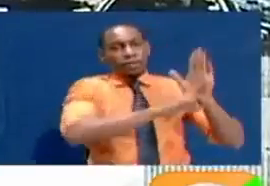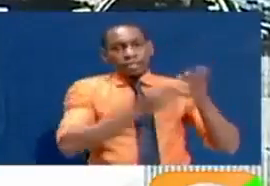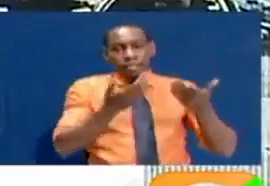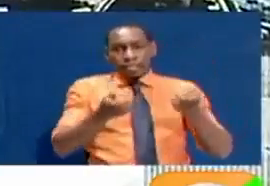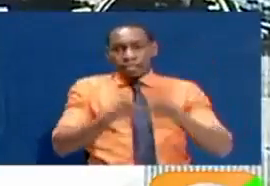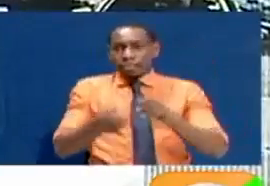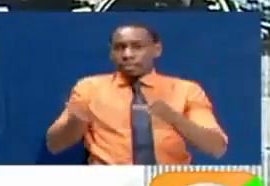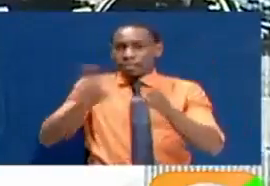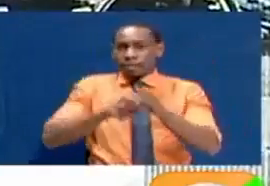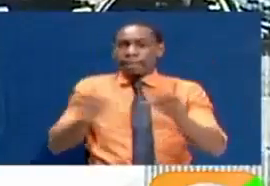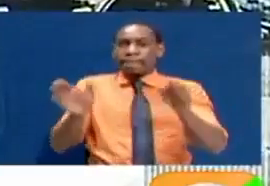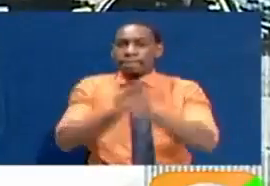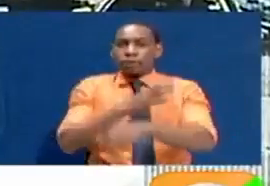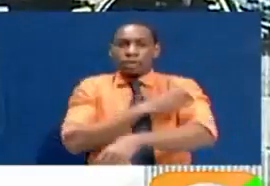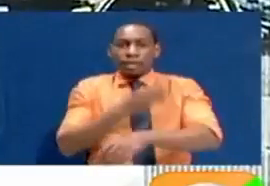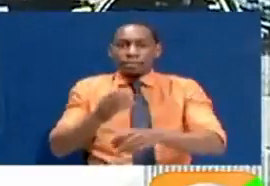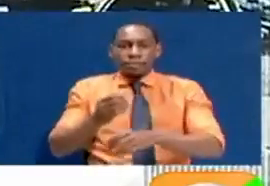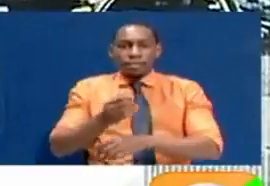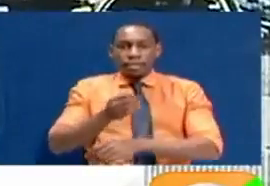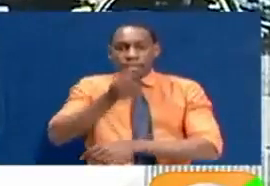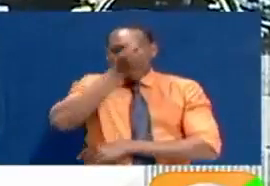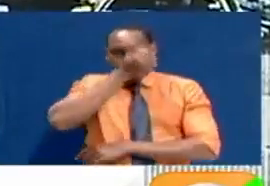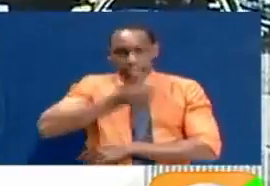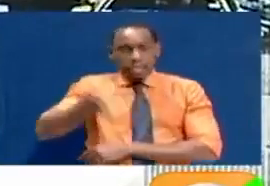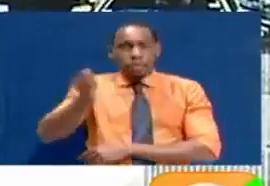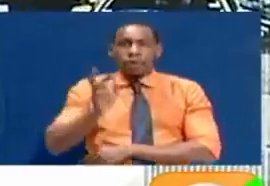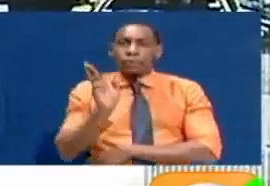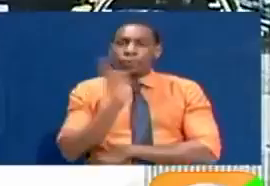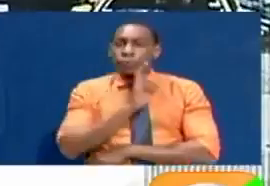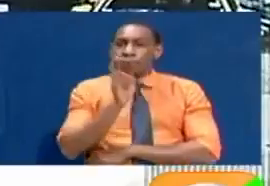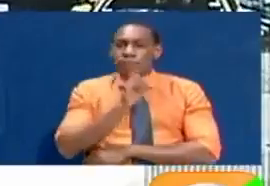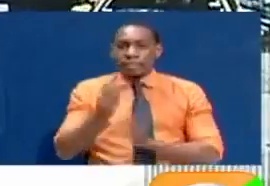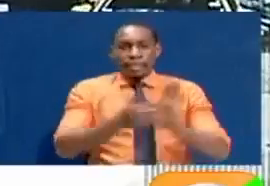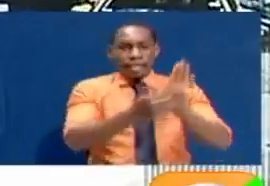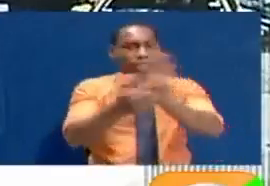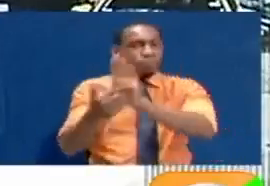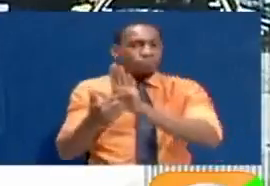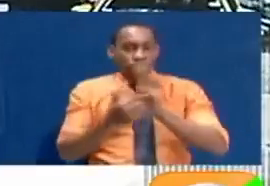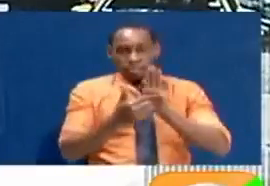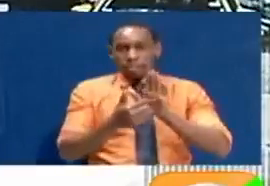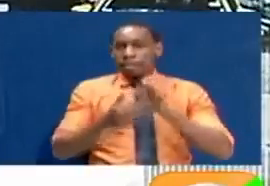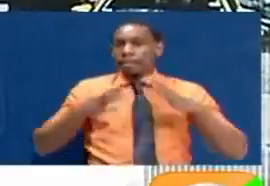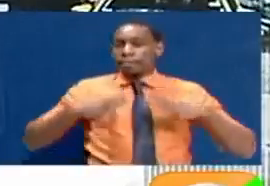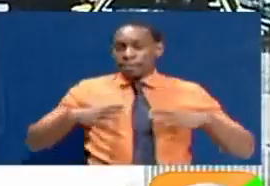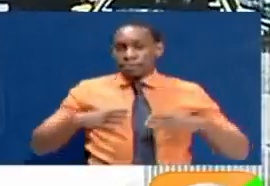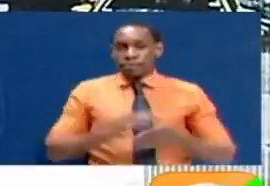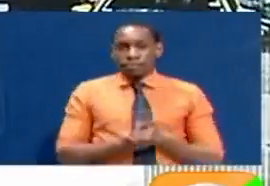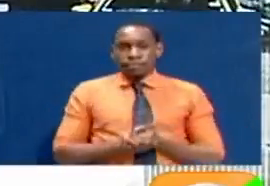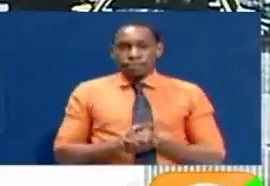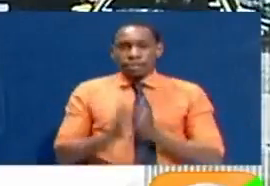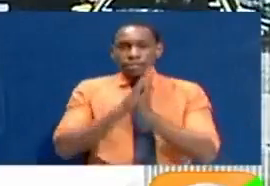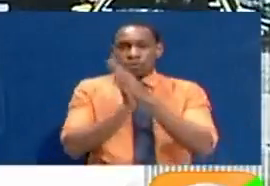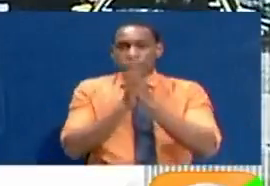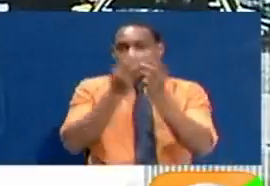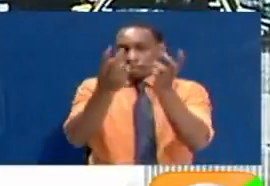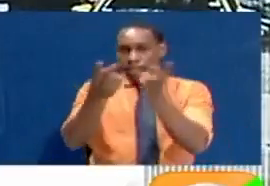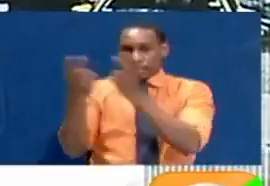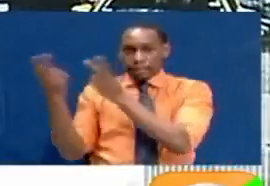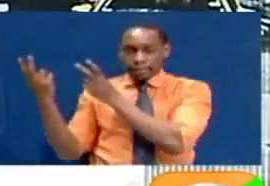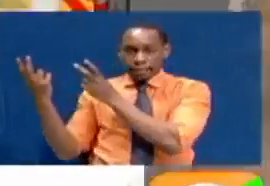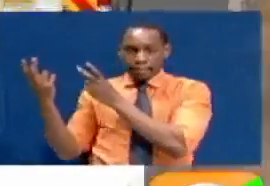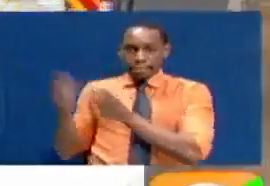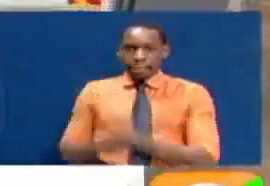and carrying full capacity in disregard of the danger it is posing to the passengers. Take a look.